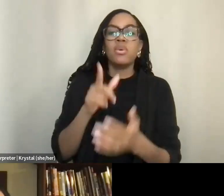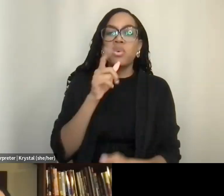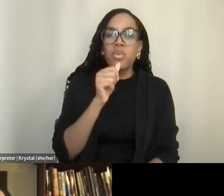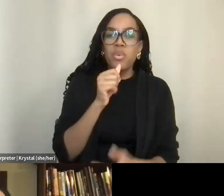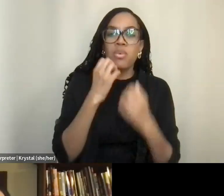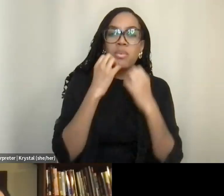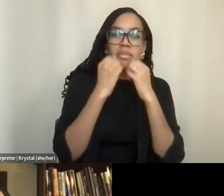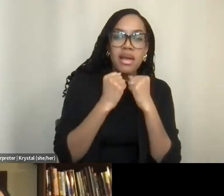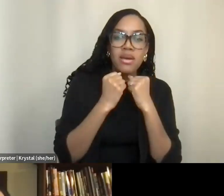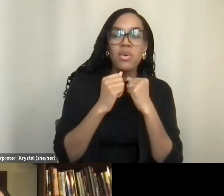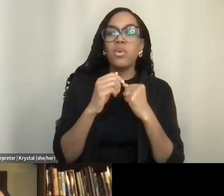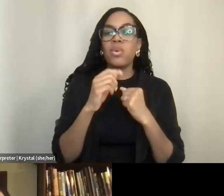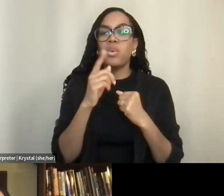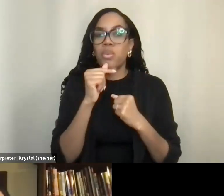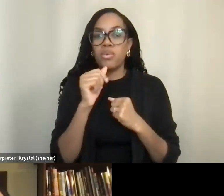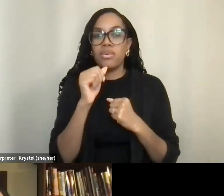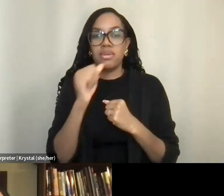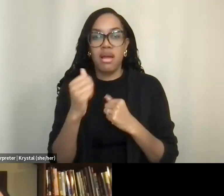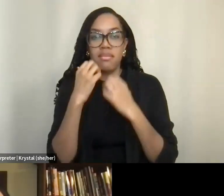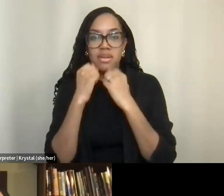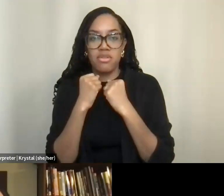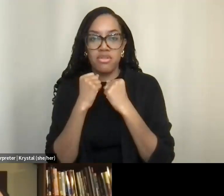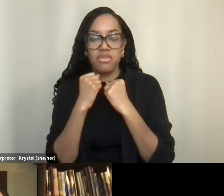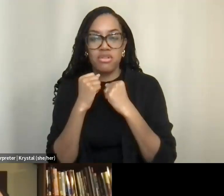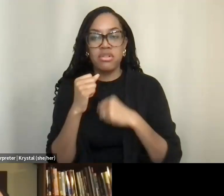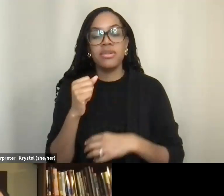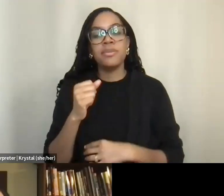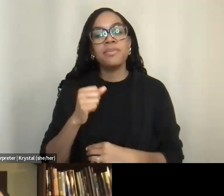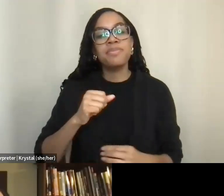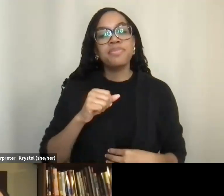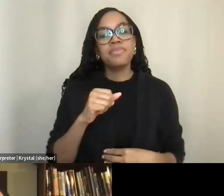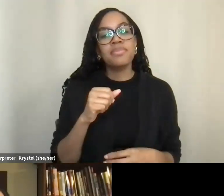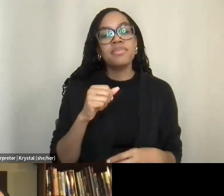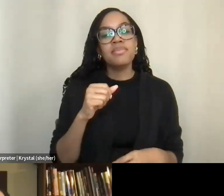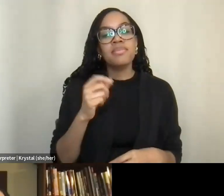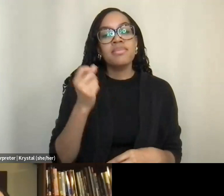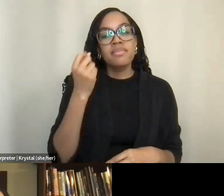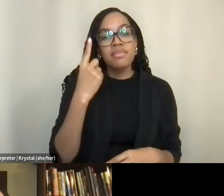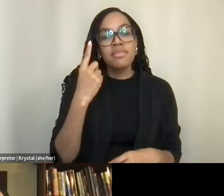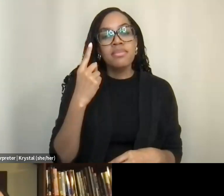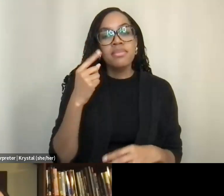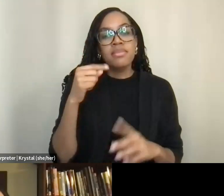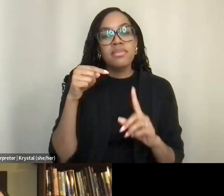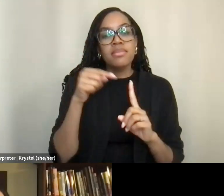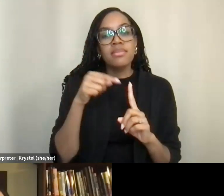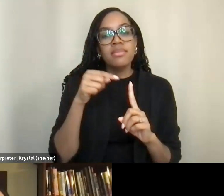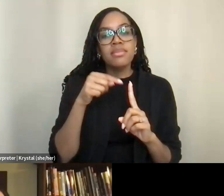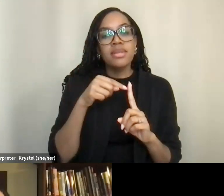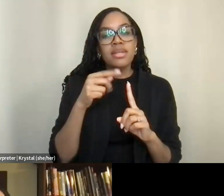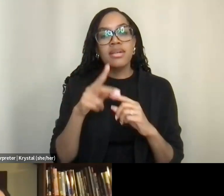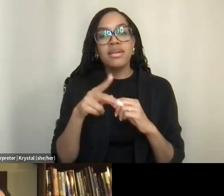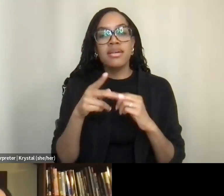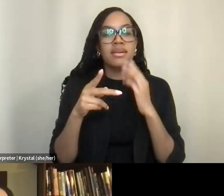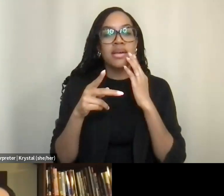that don't matter. And a lot of this is a sort of a convenient amnesia. I think, for